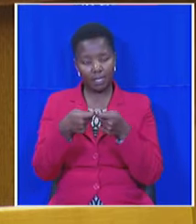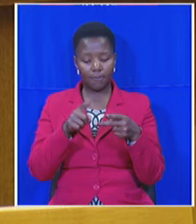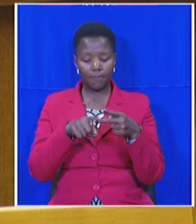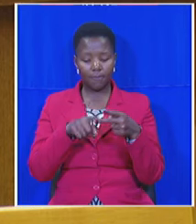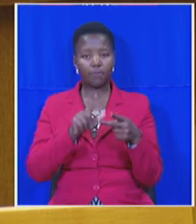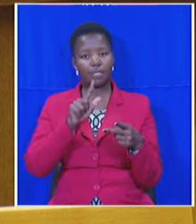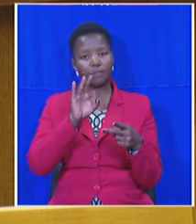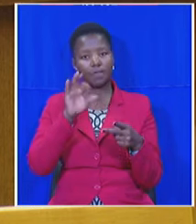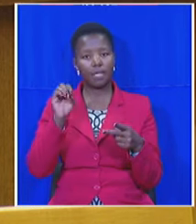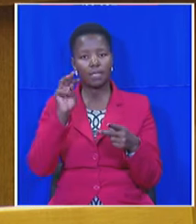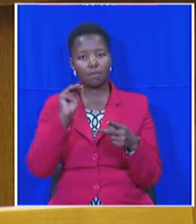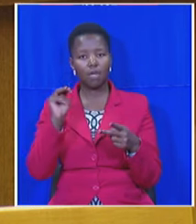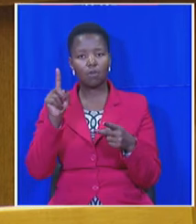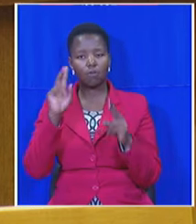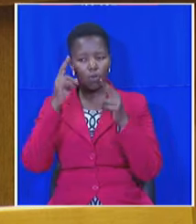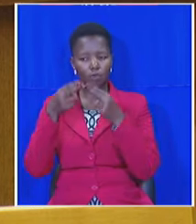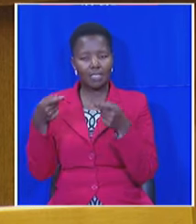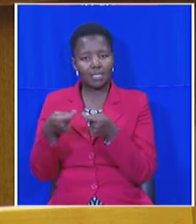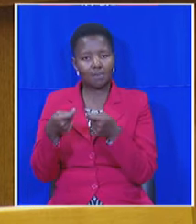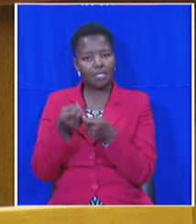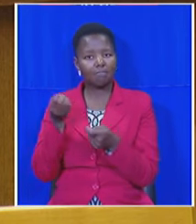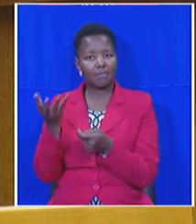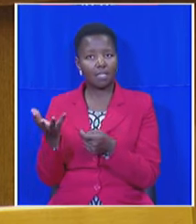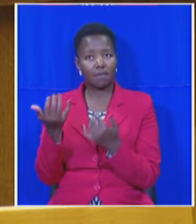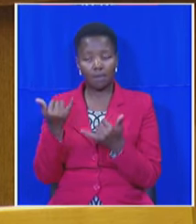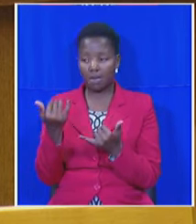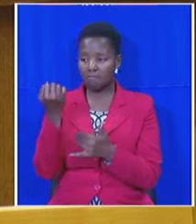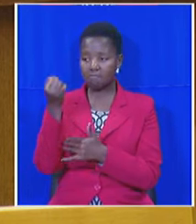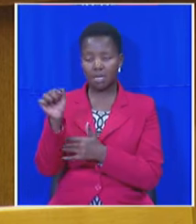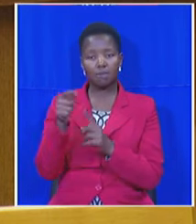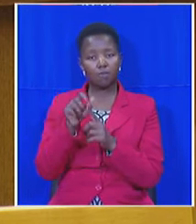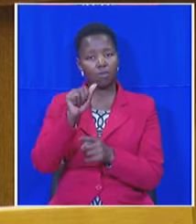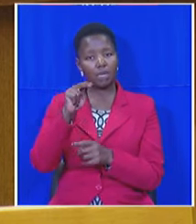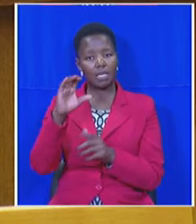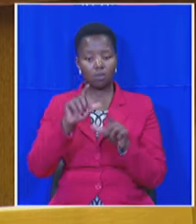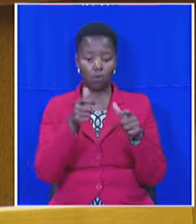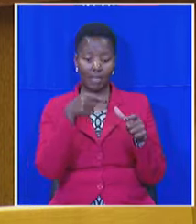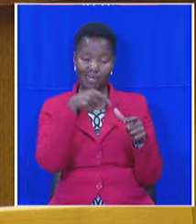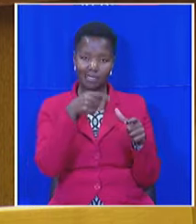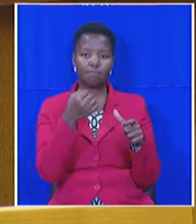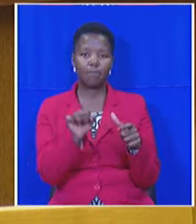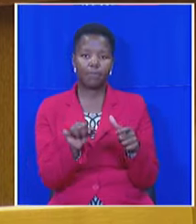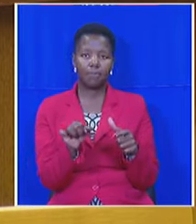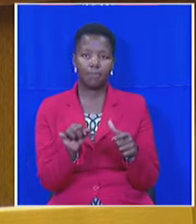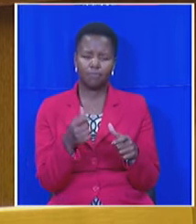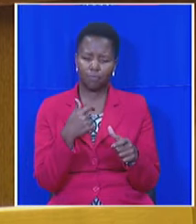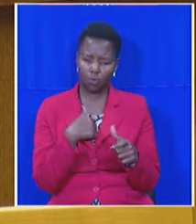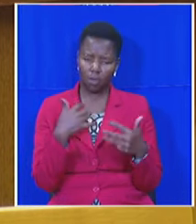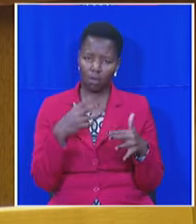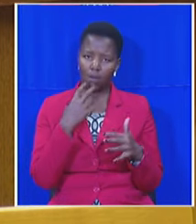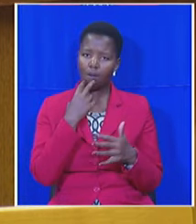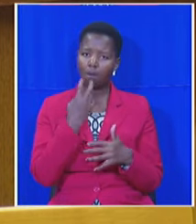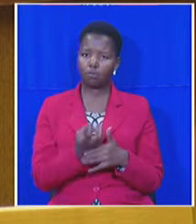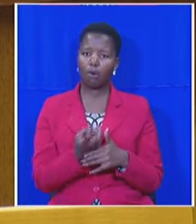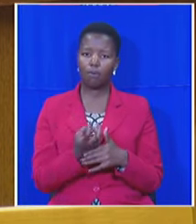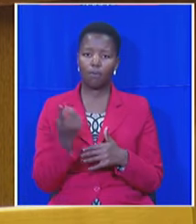into university subsidies. These amendments have been rejected by the ANC in committee. We are appalled that the ANC government